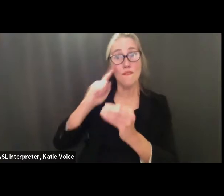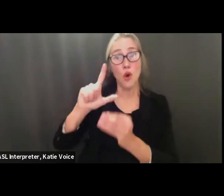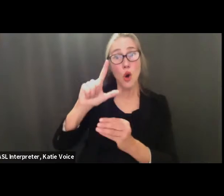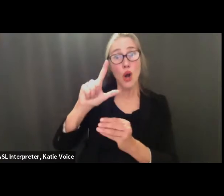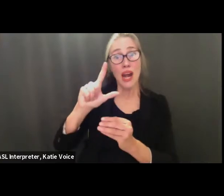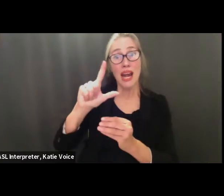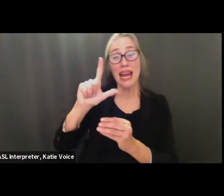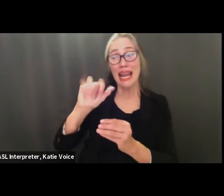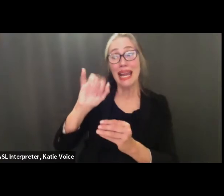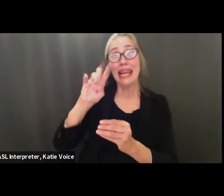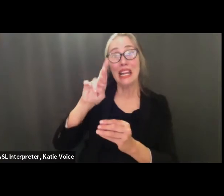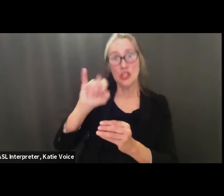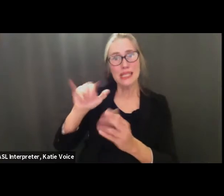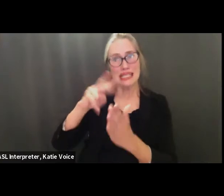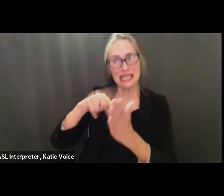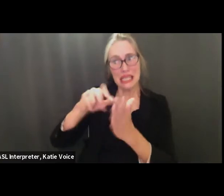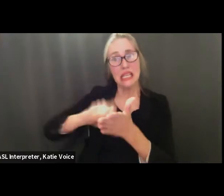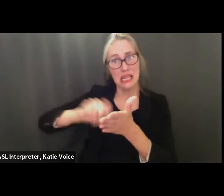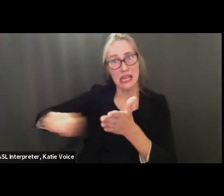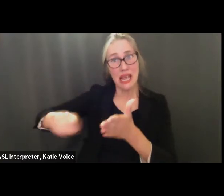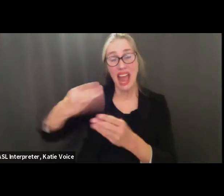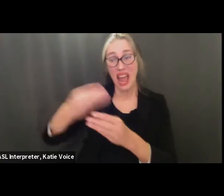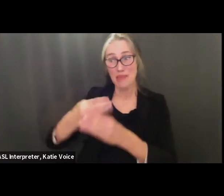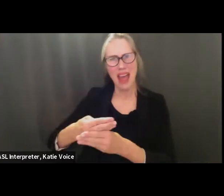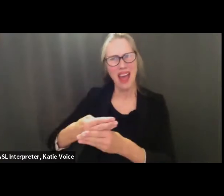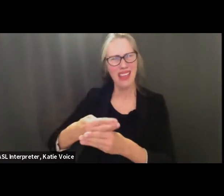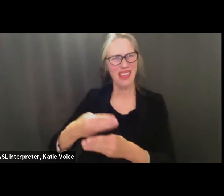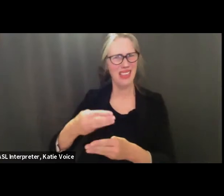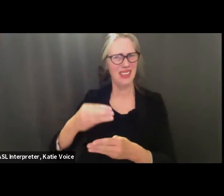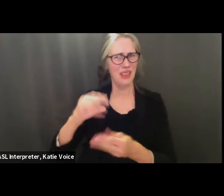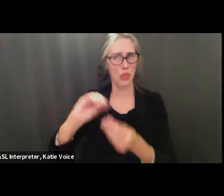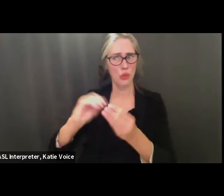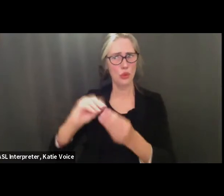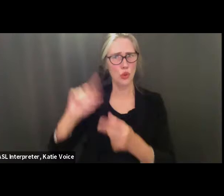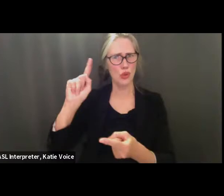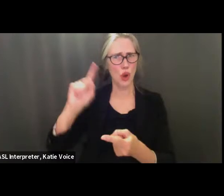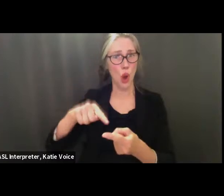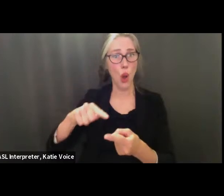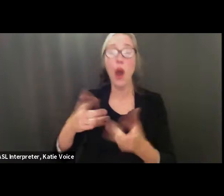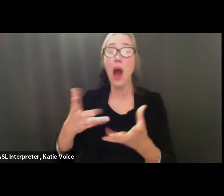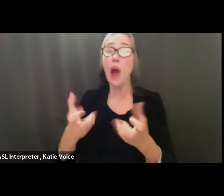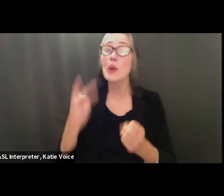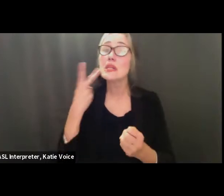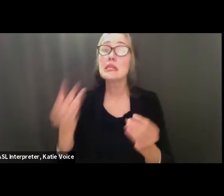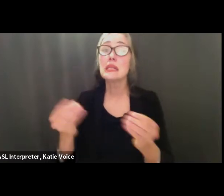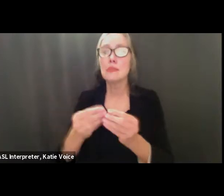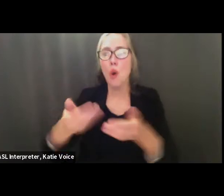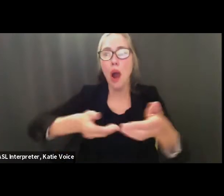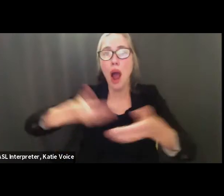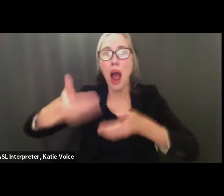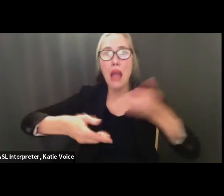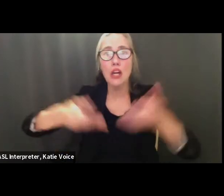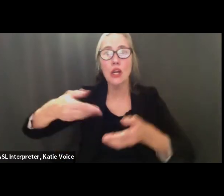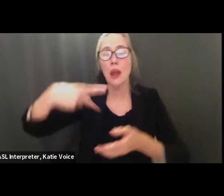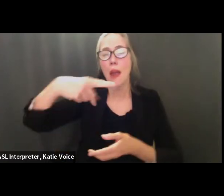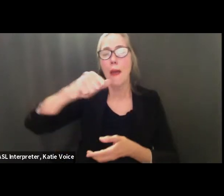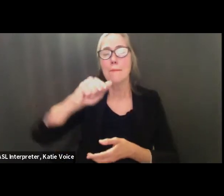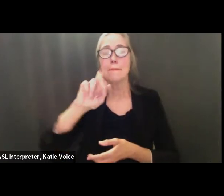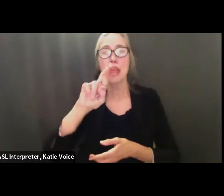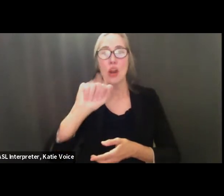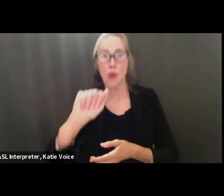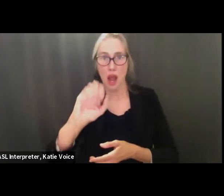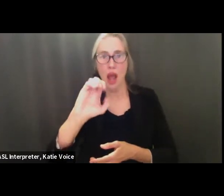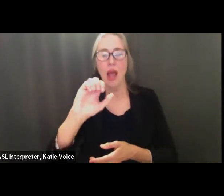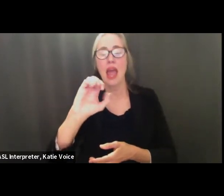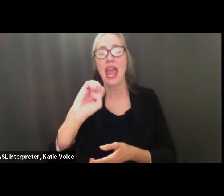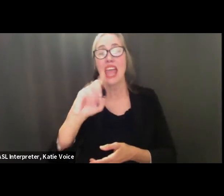And so I would like to see more para-educators. I would like to see reading interventionalists, and I'd like to see what we're going to